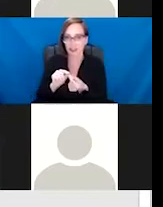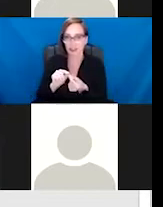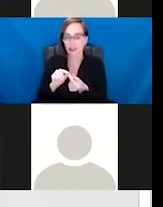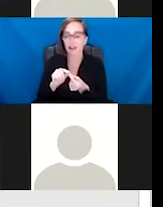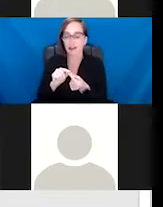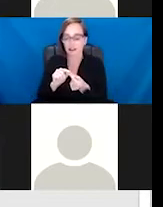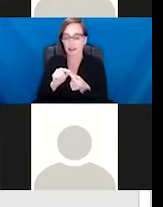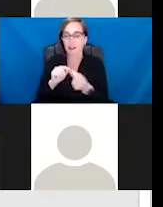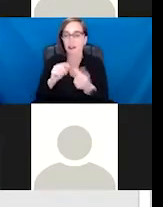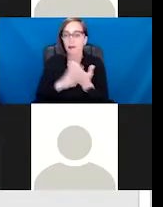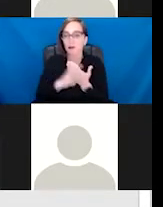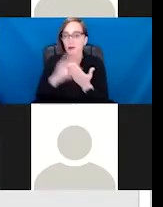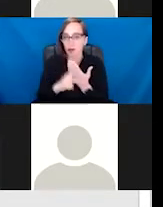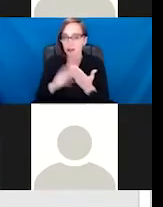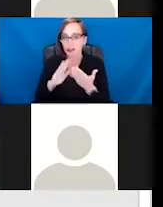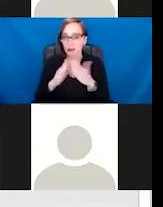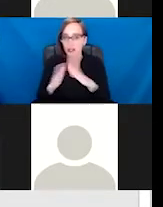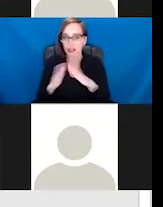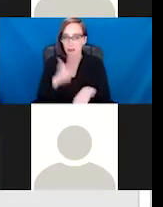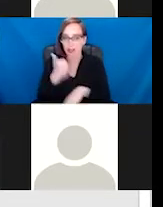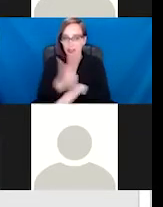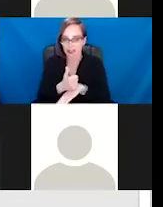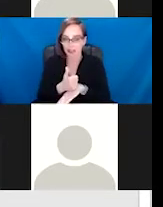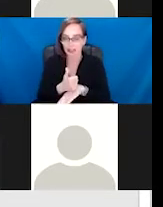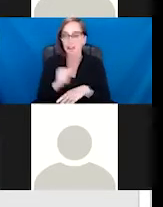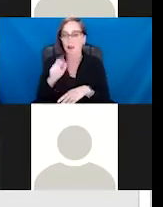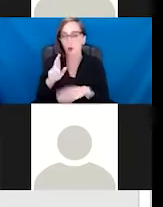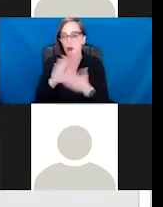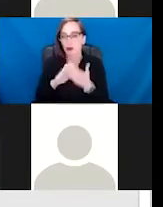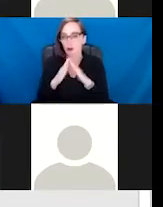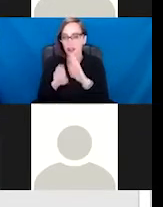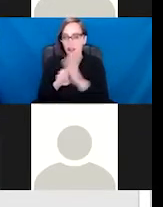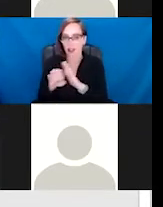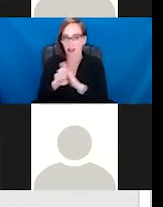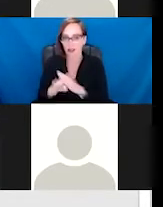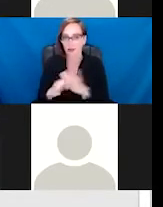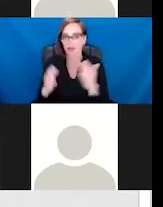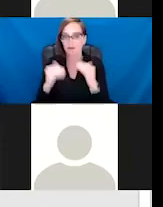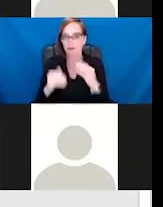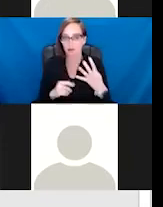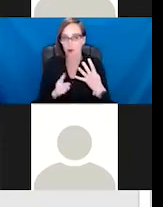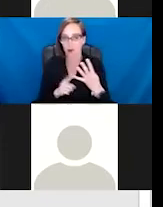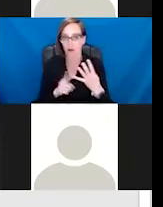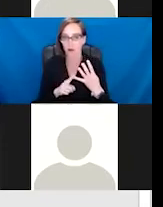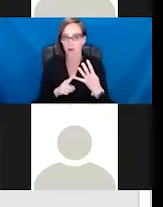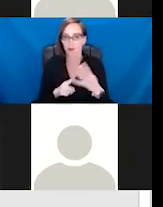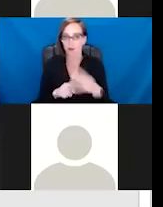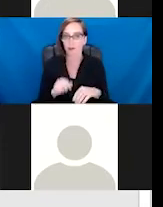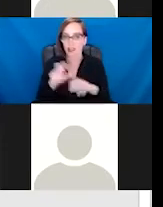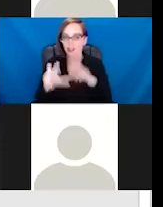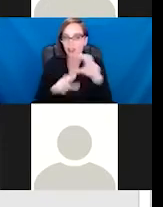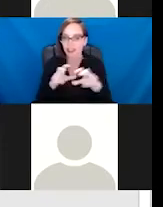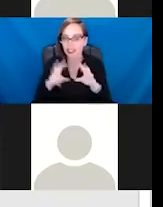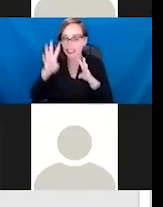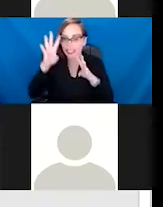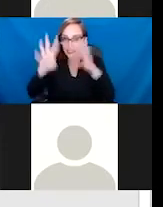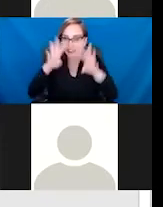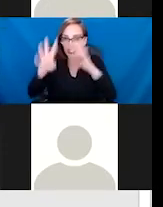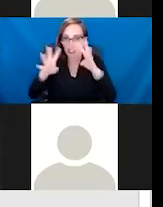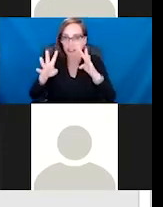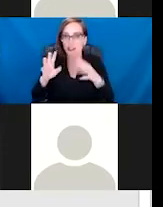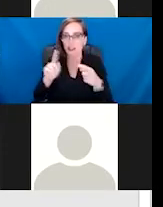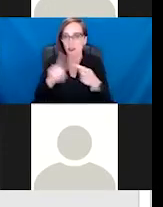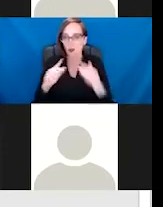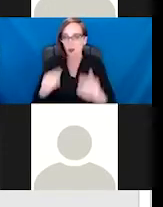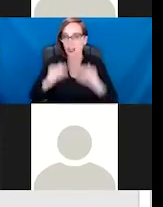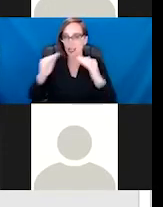are community-based, community-developed? Will this idea invest in innovation that enhances impact? I think this